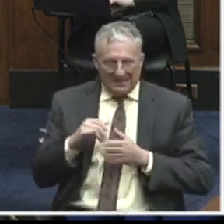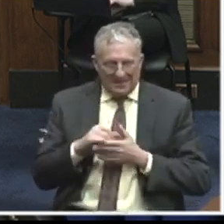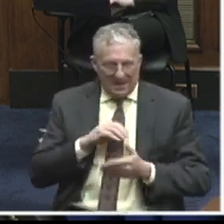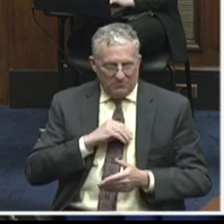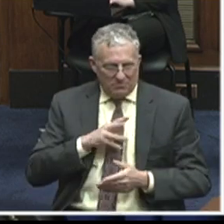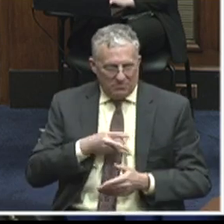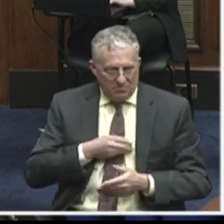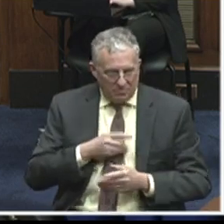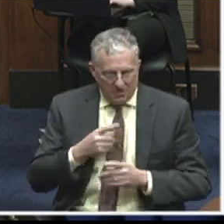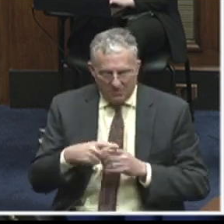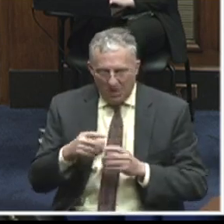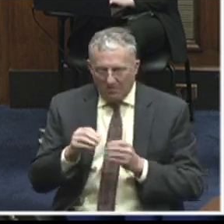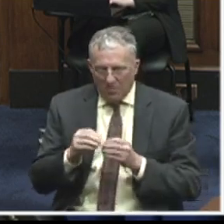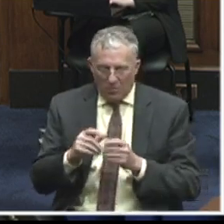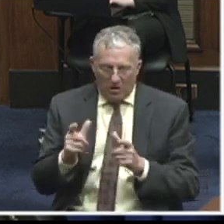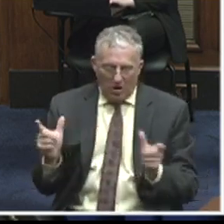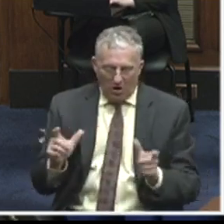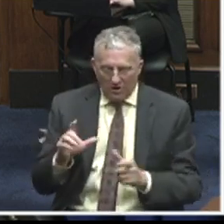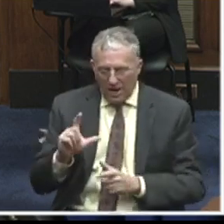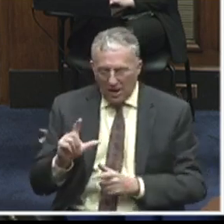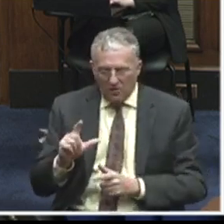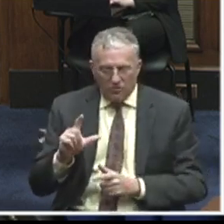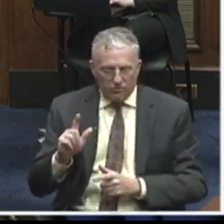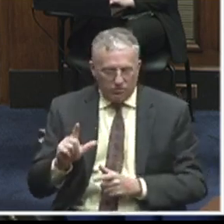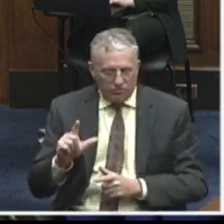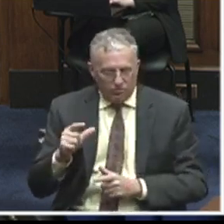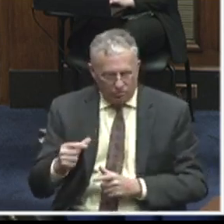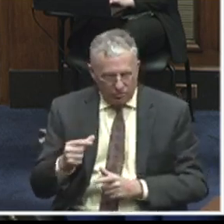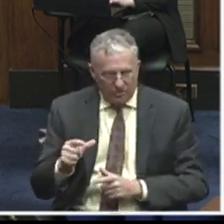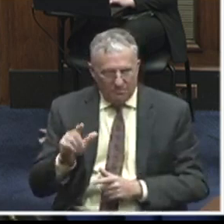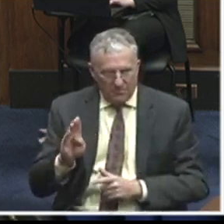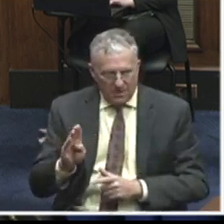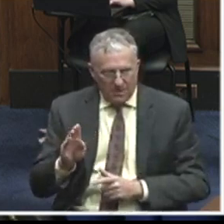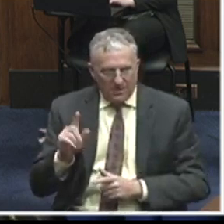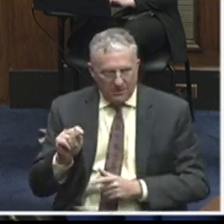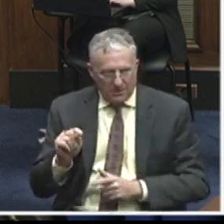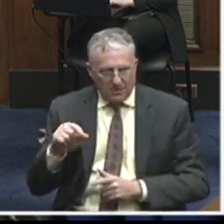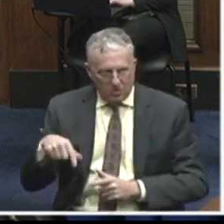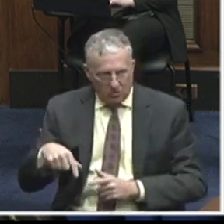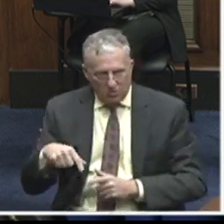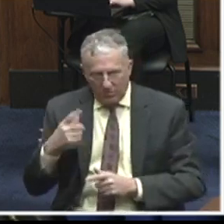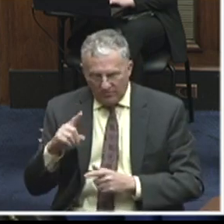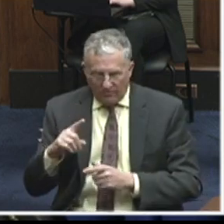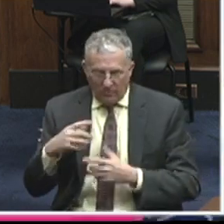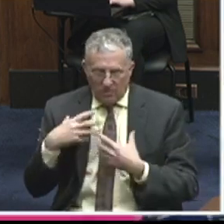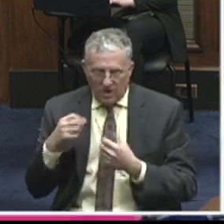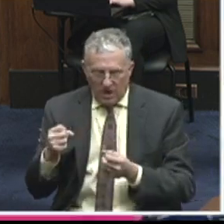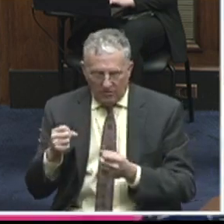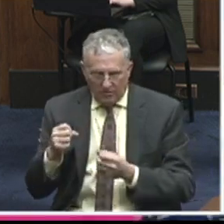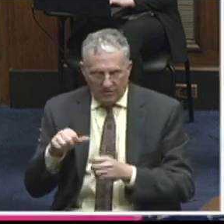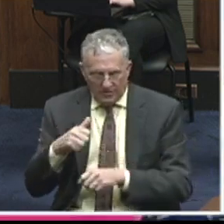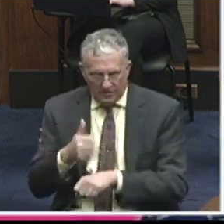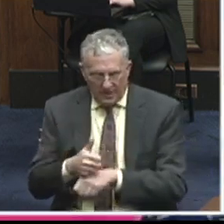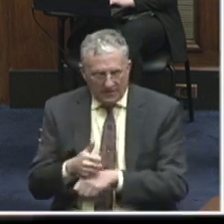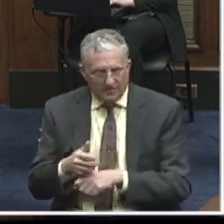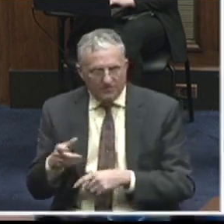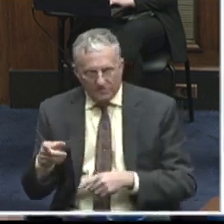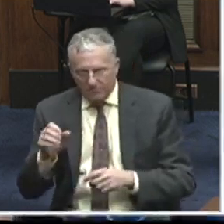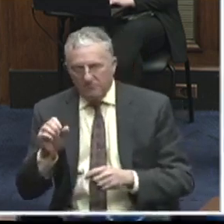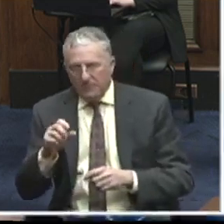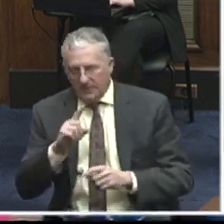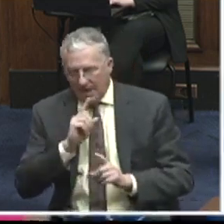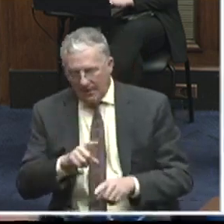broader LGBTQ plus communities in healthcare settings? Yes, Representative Omar.